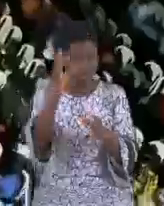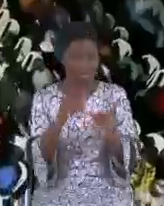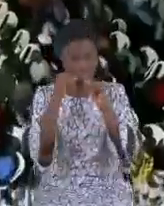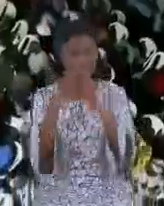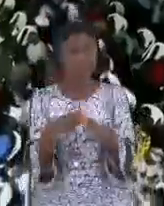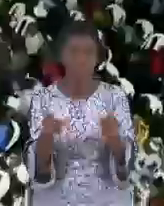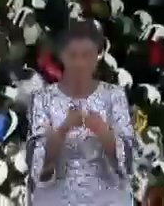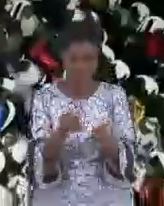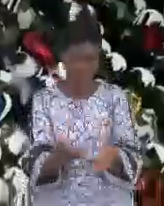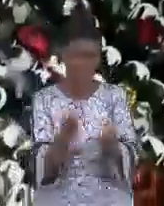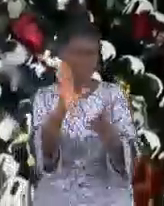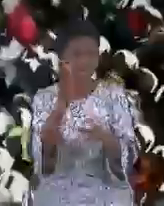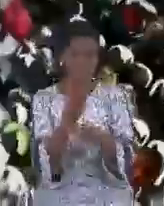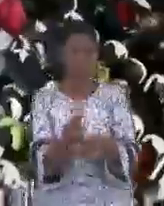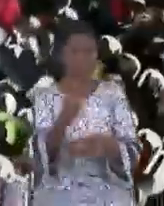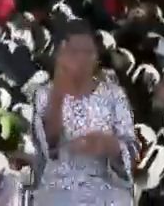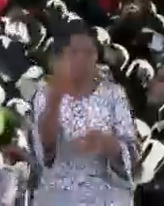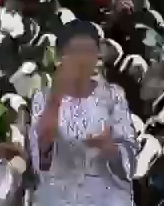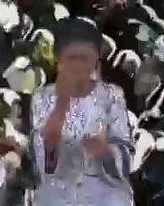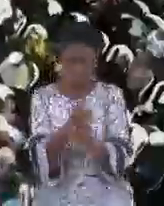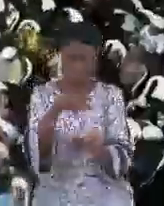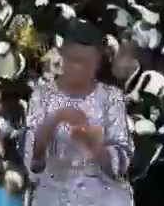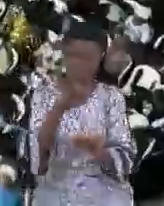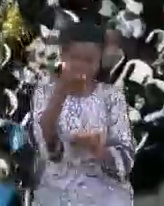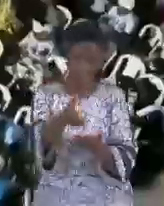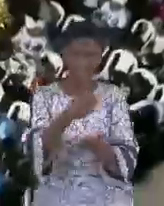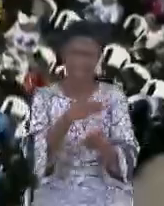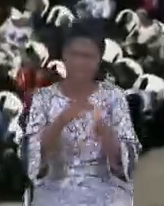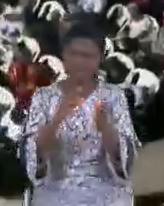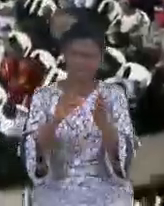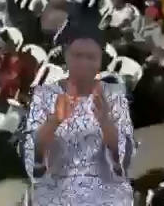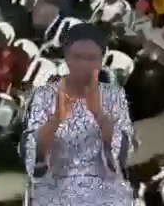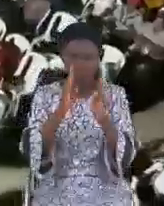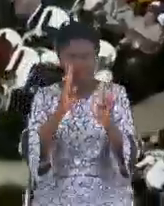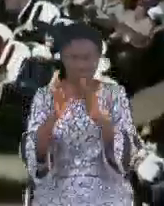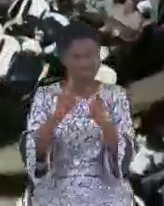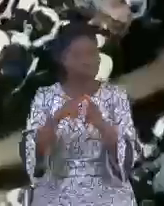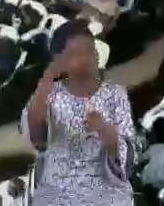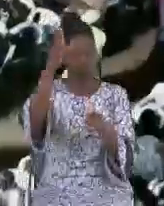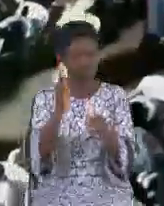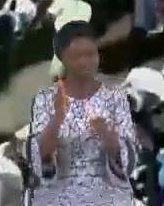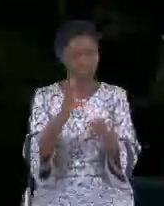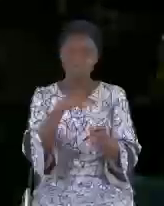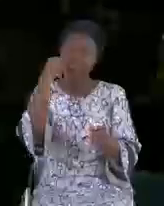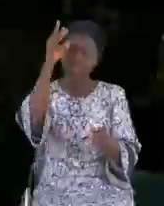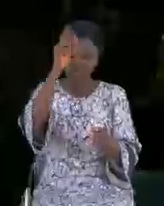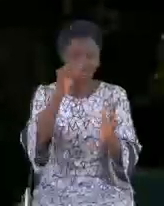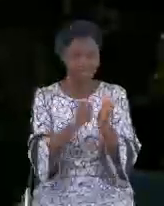up where you are and you're telling the Lord, now I realize, now I see the